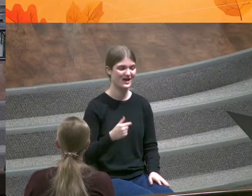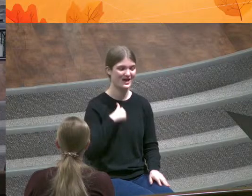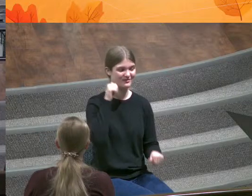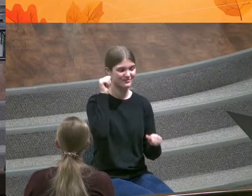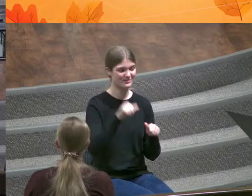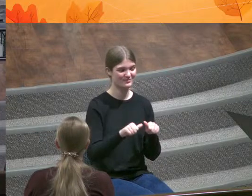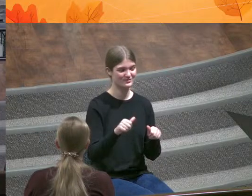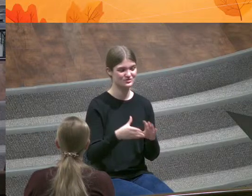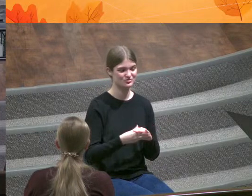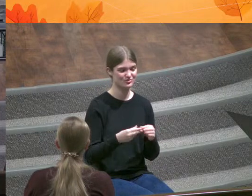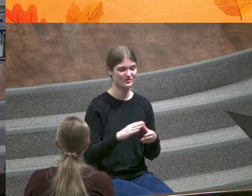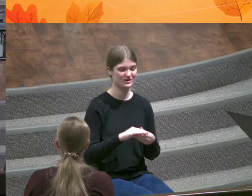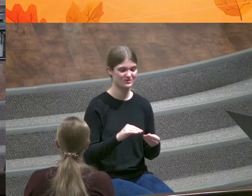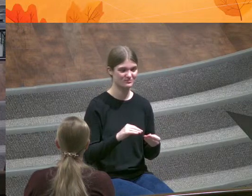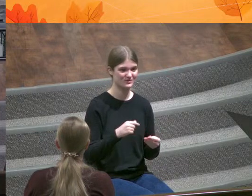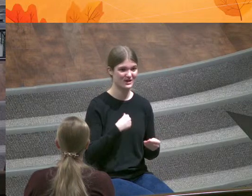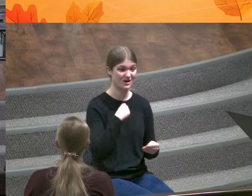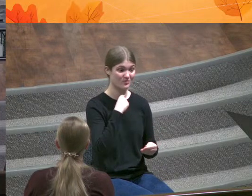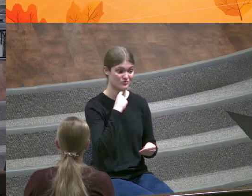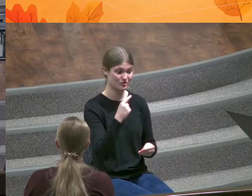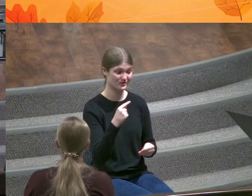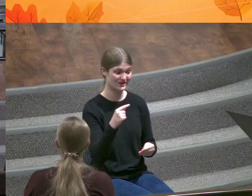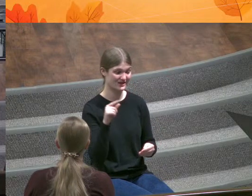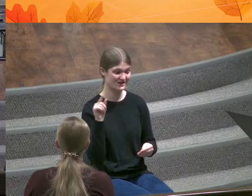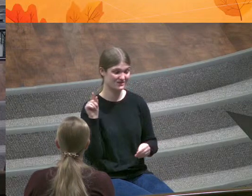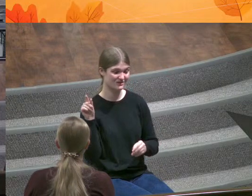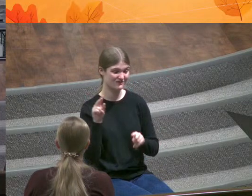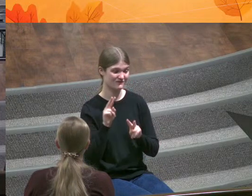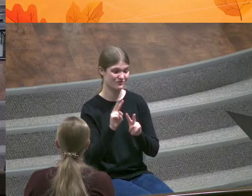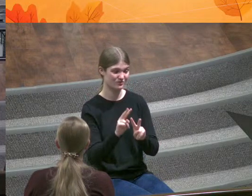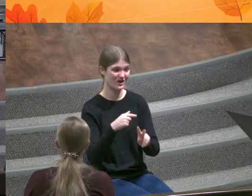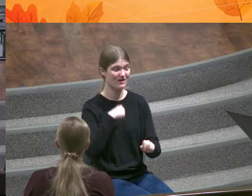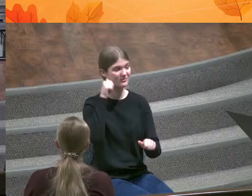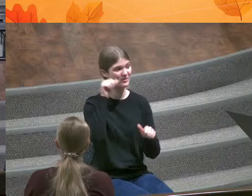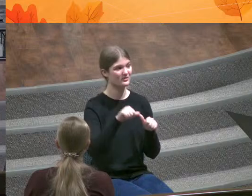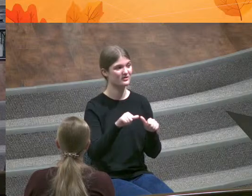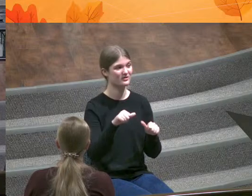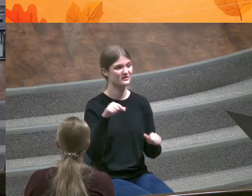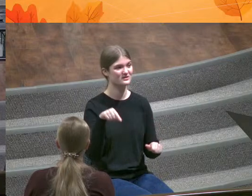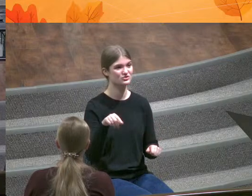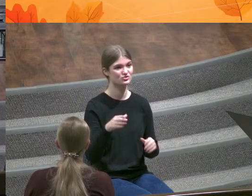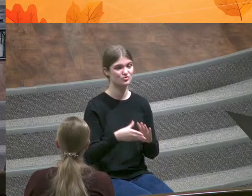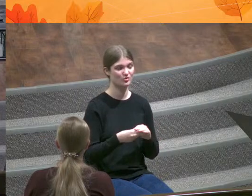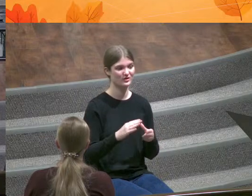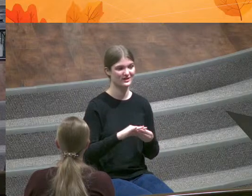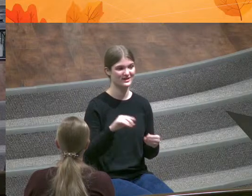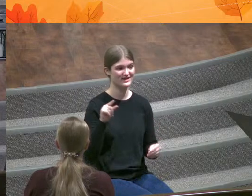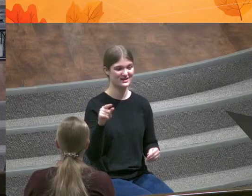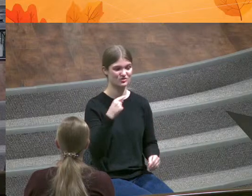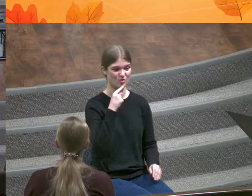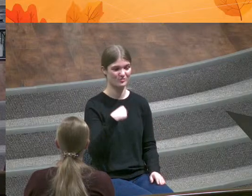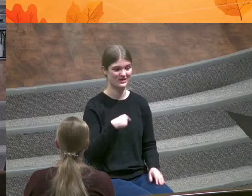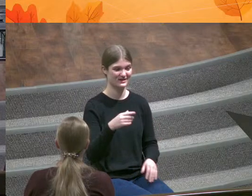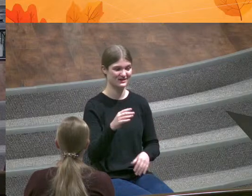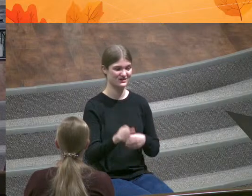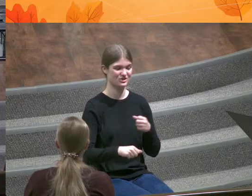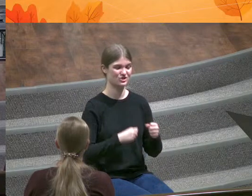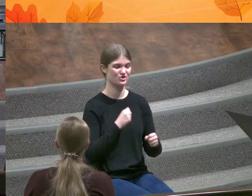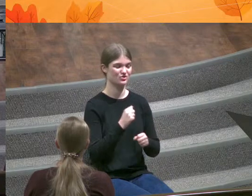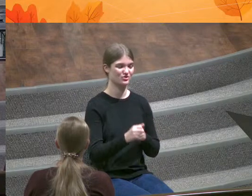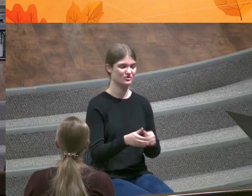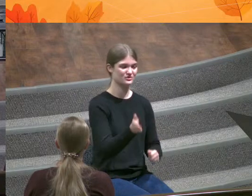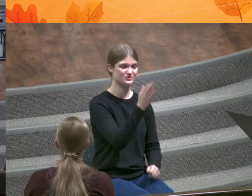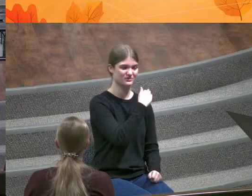I remembered the story, and I told it again at his funeral. I remember the story he had told me years earlier. His best buddy growing